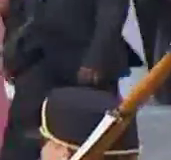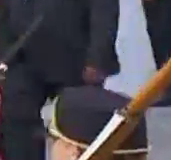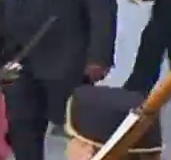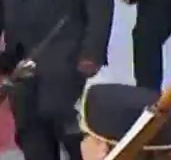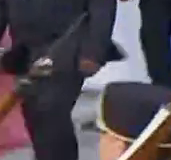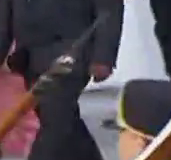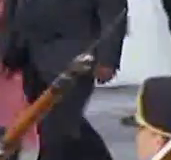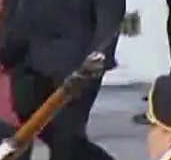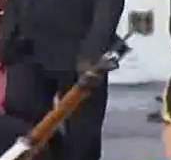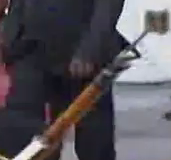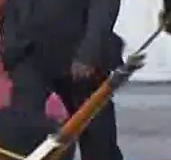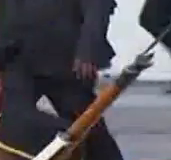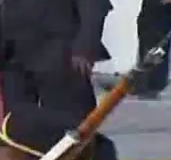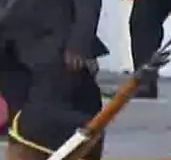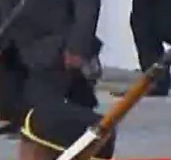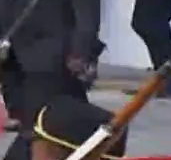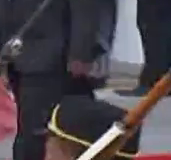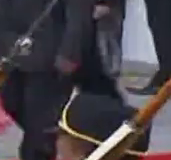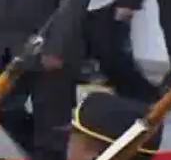we will all be